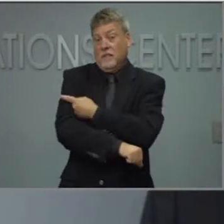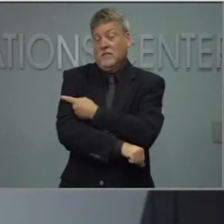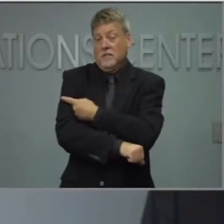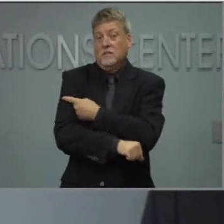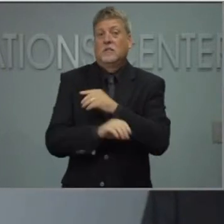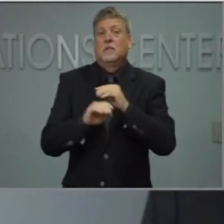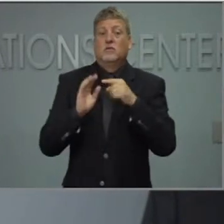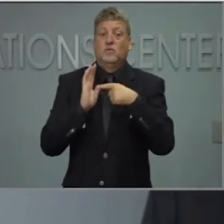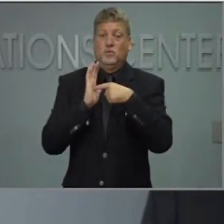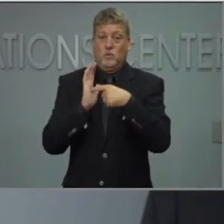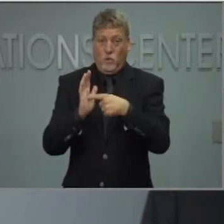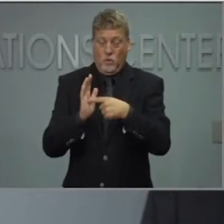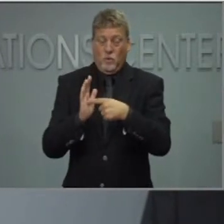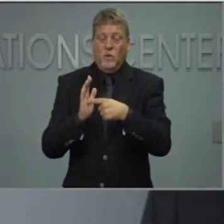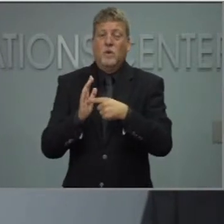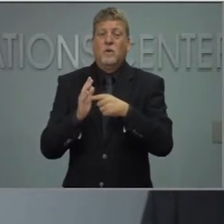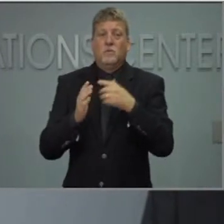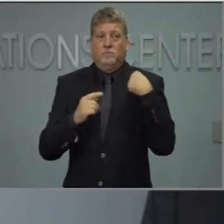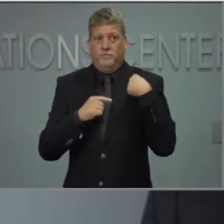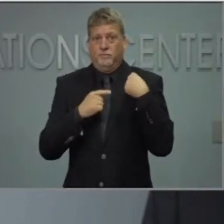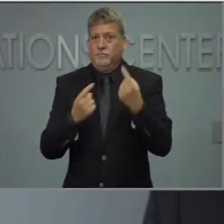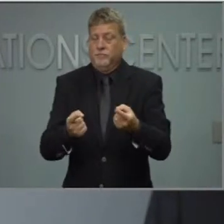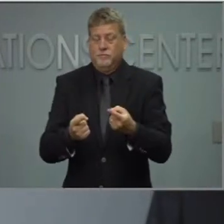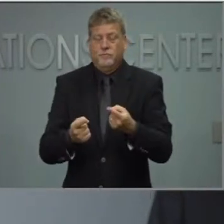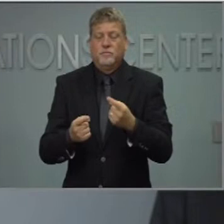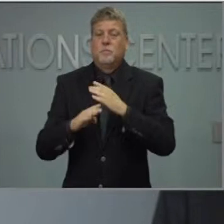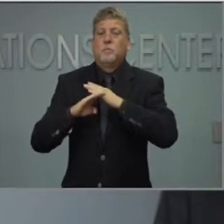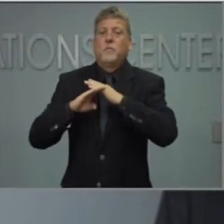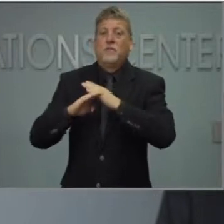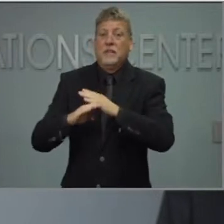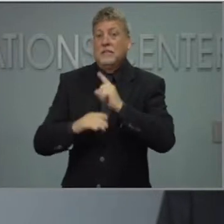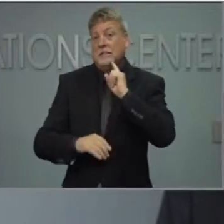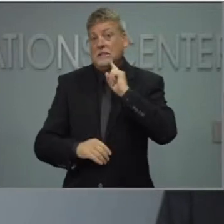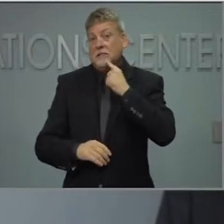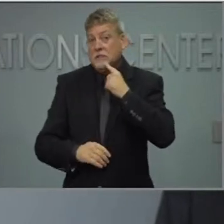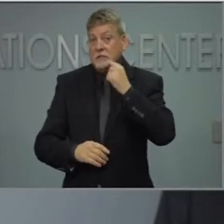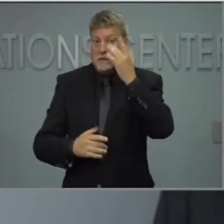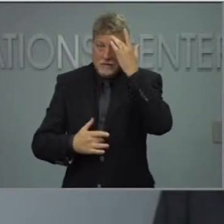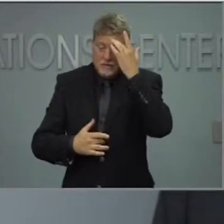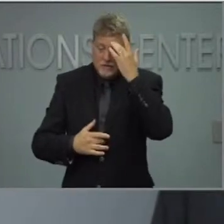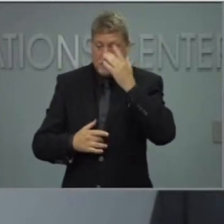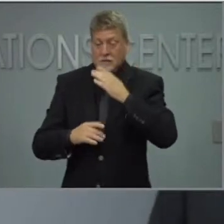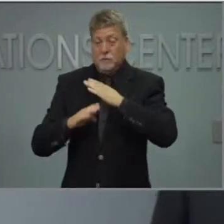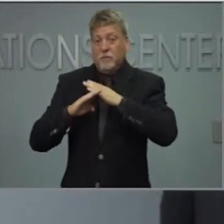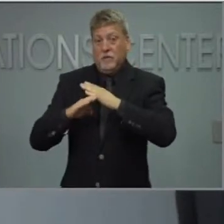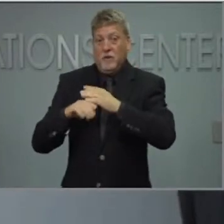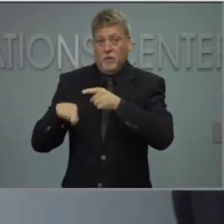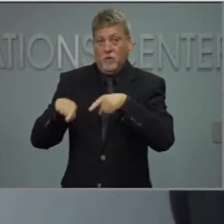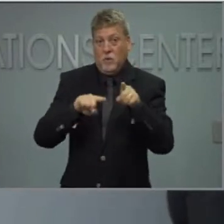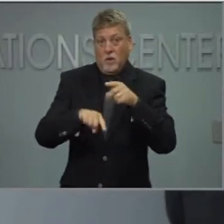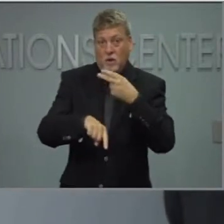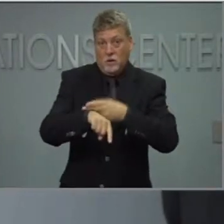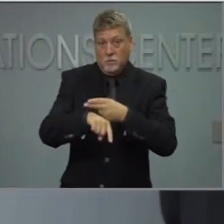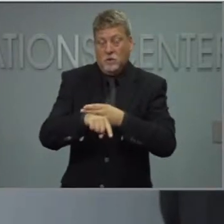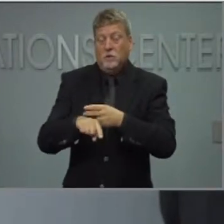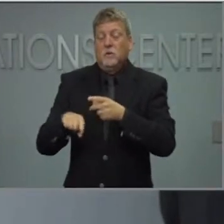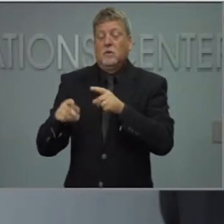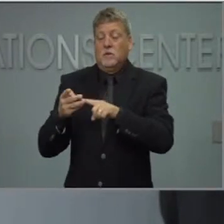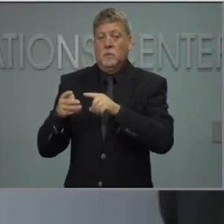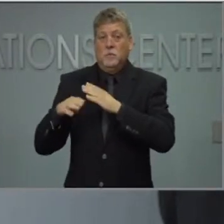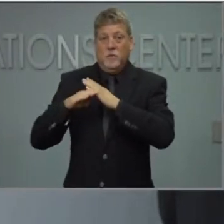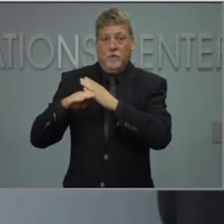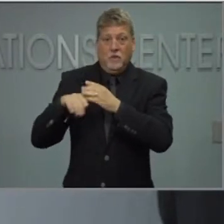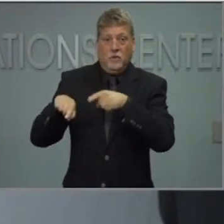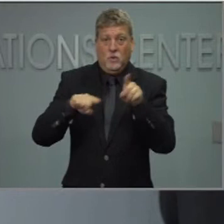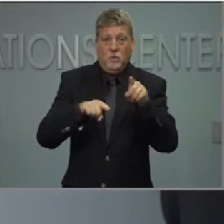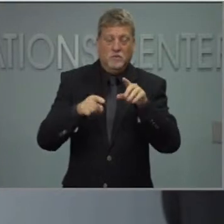incredibly effective at preventing severe disease, hospitalization, and death. And the new data just put out from the CDC today